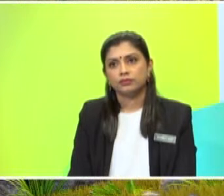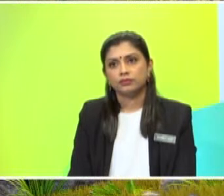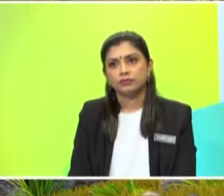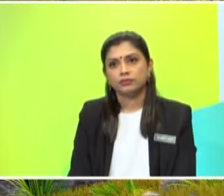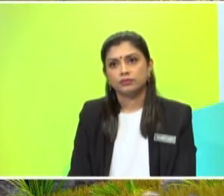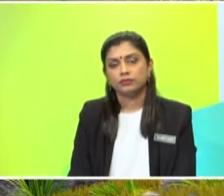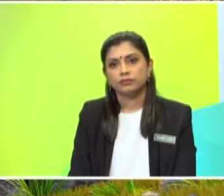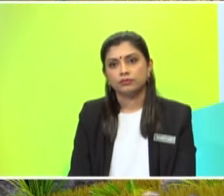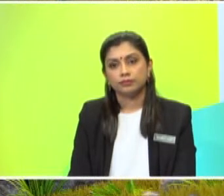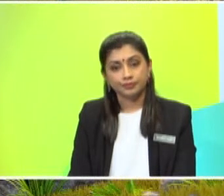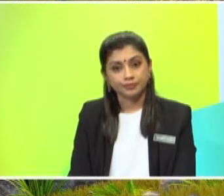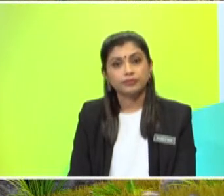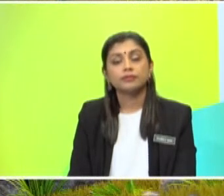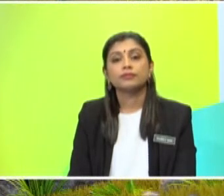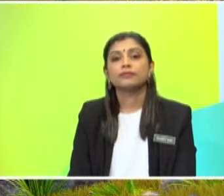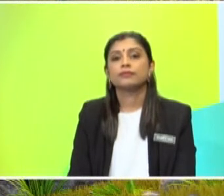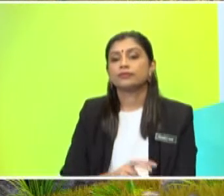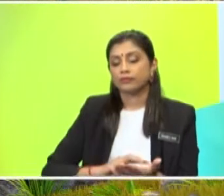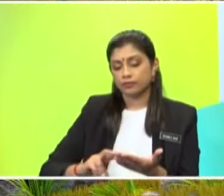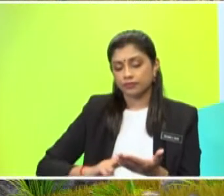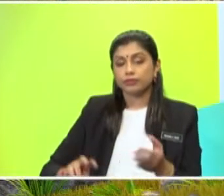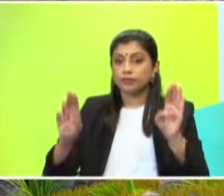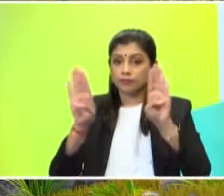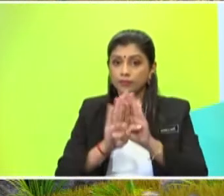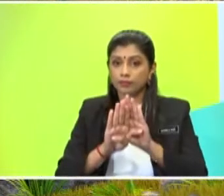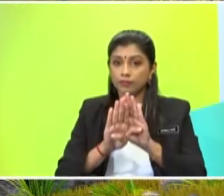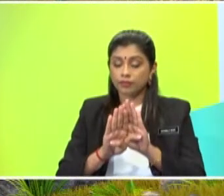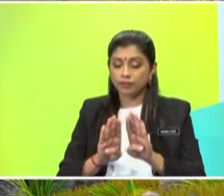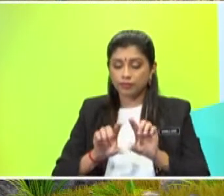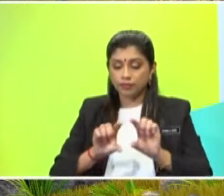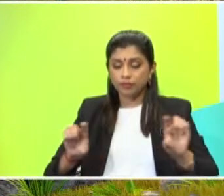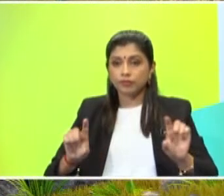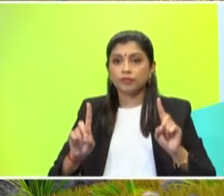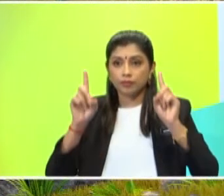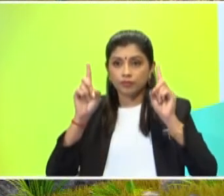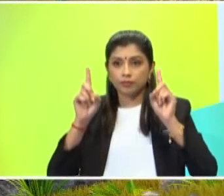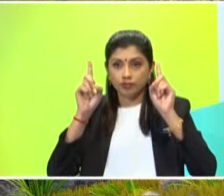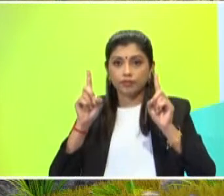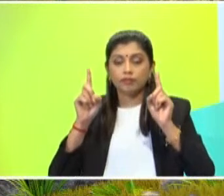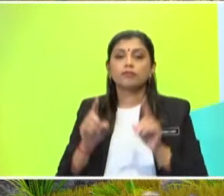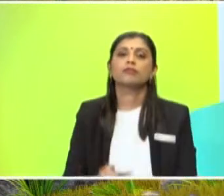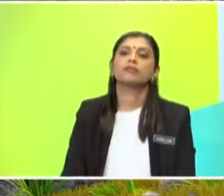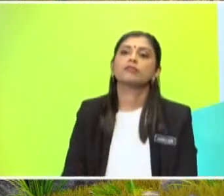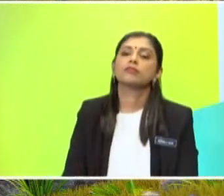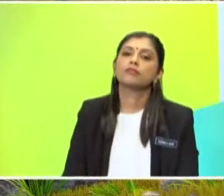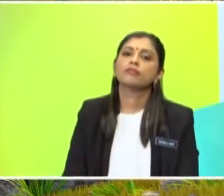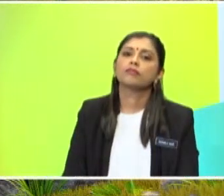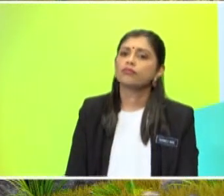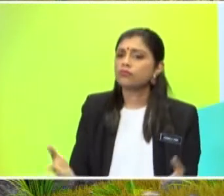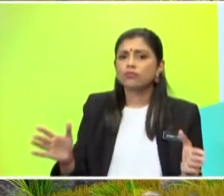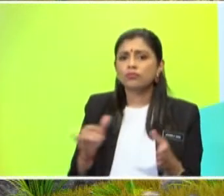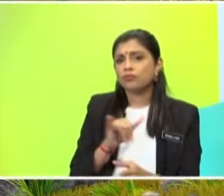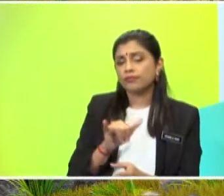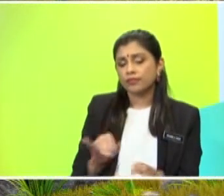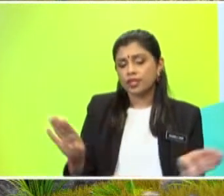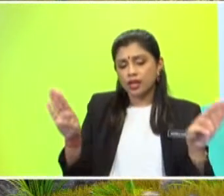I've got to leave you now. I wish my sharing will help you in your project. That's a very good way